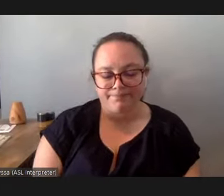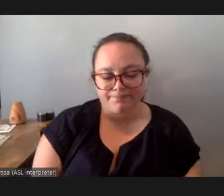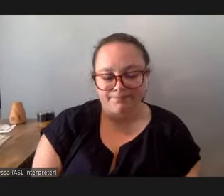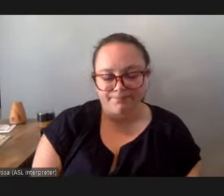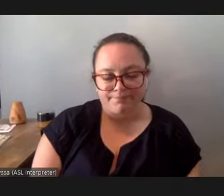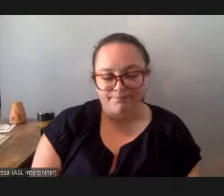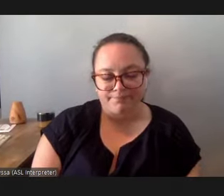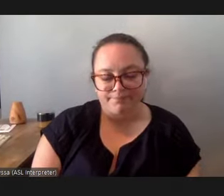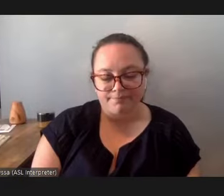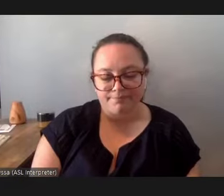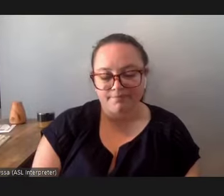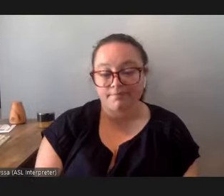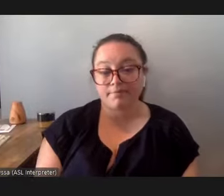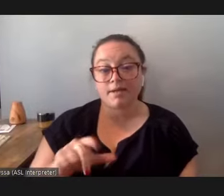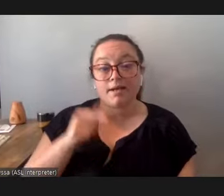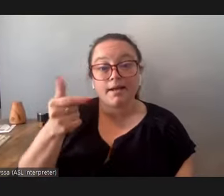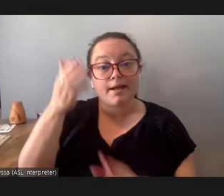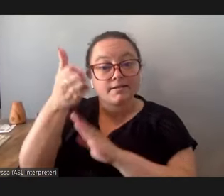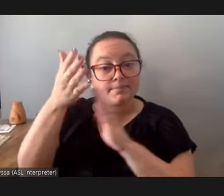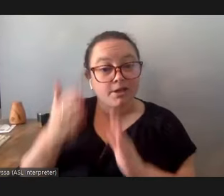Douglas.